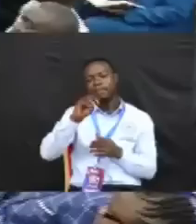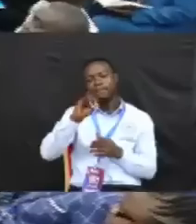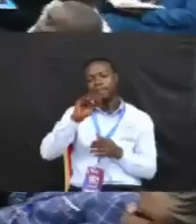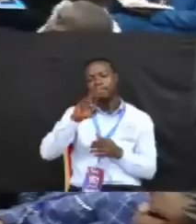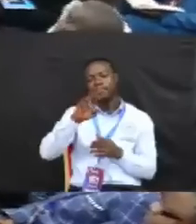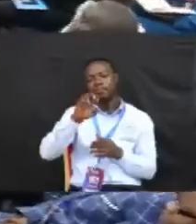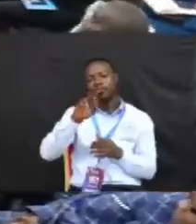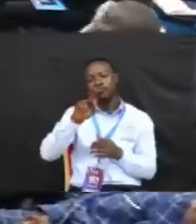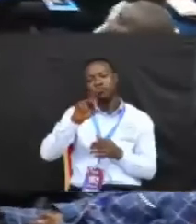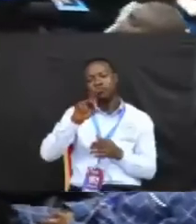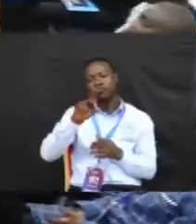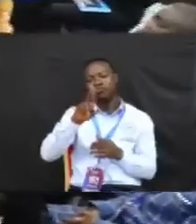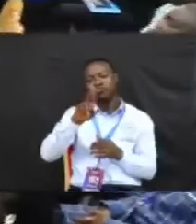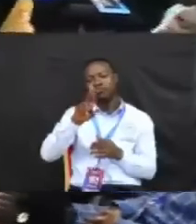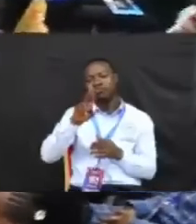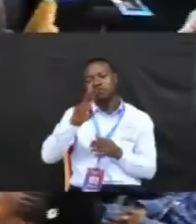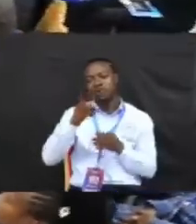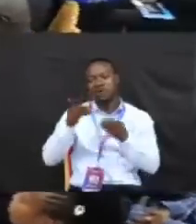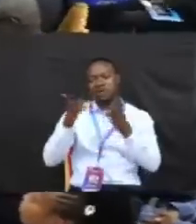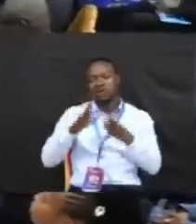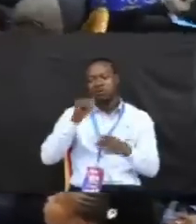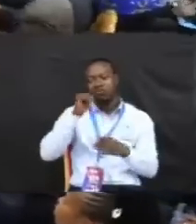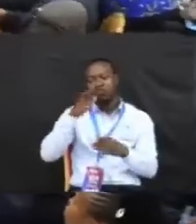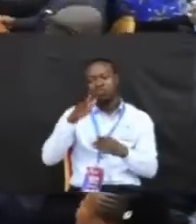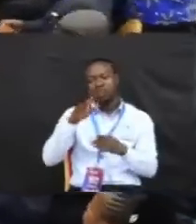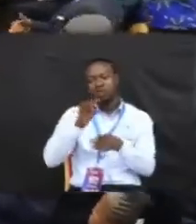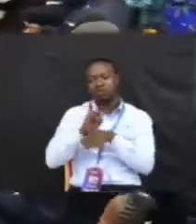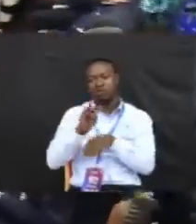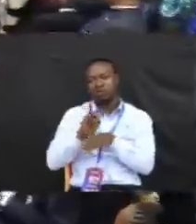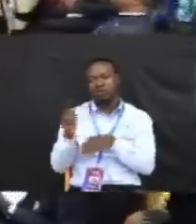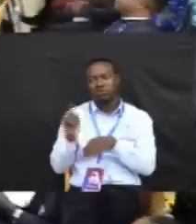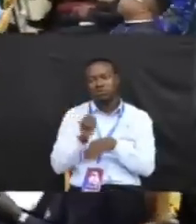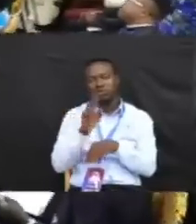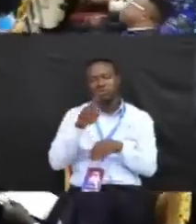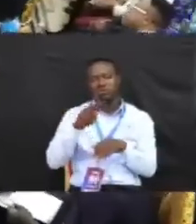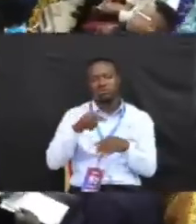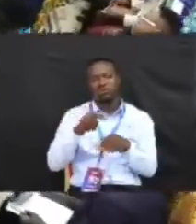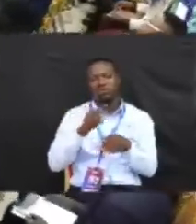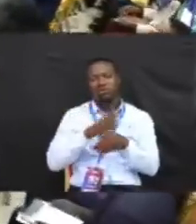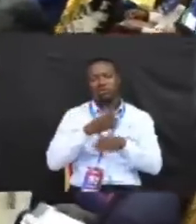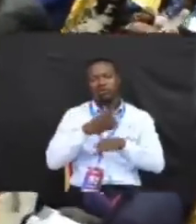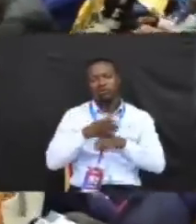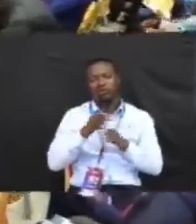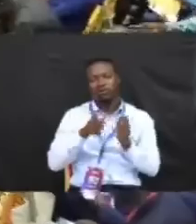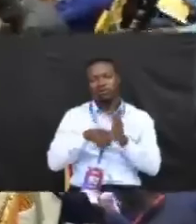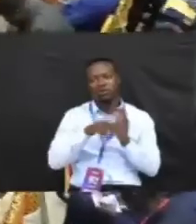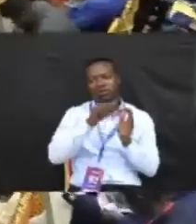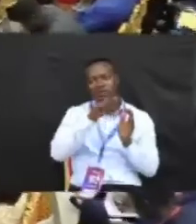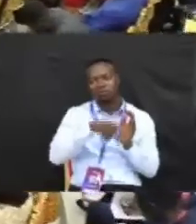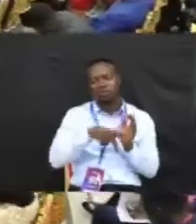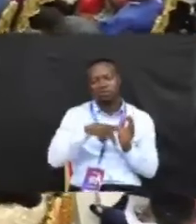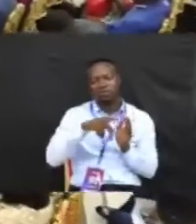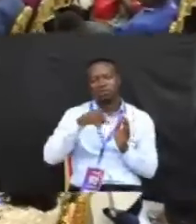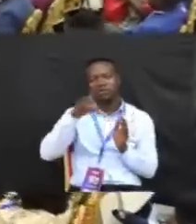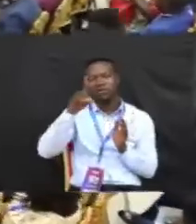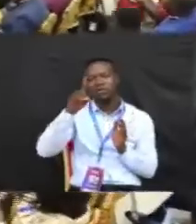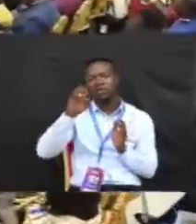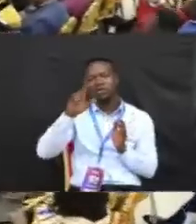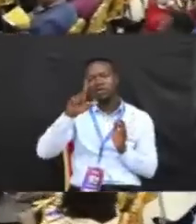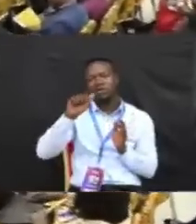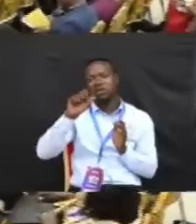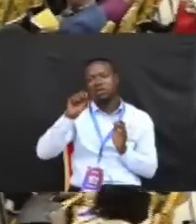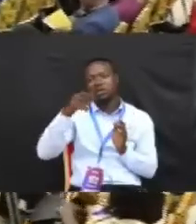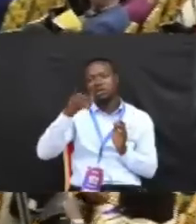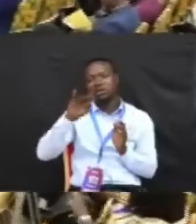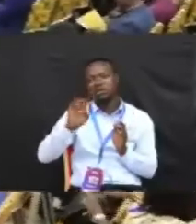the director women's ministry and then Apostto Felisian Holi the national the president